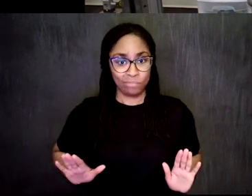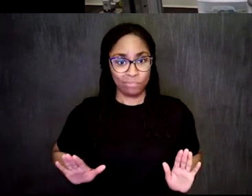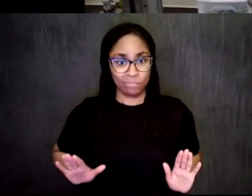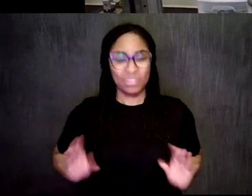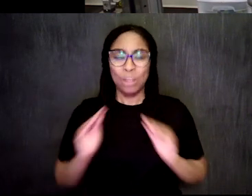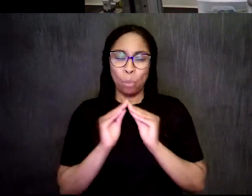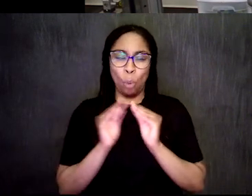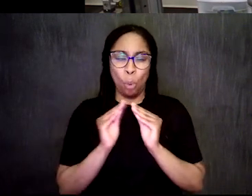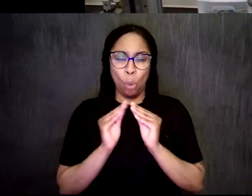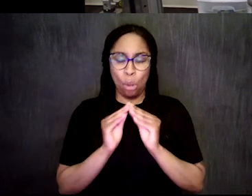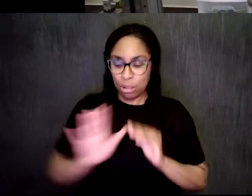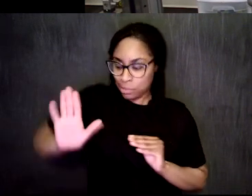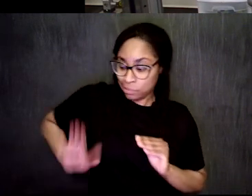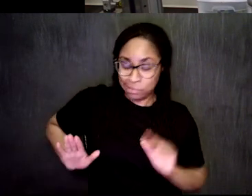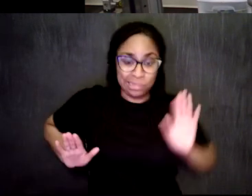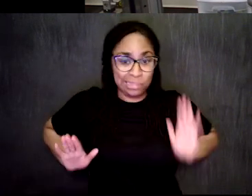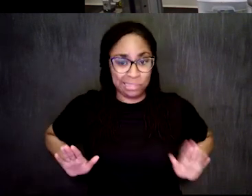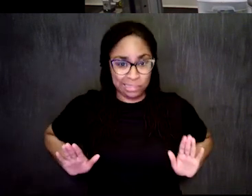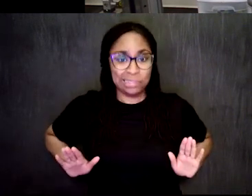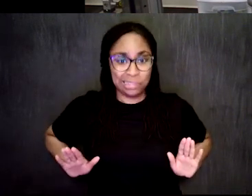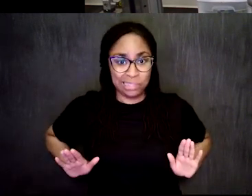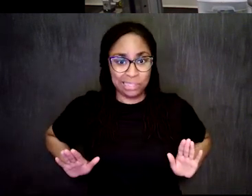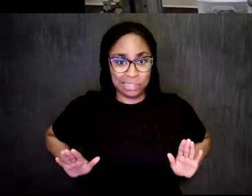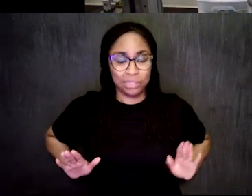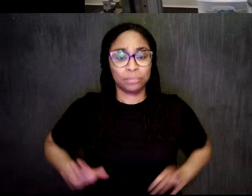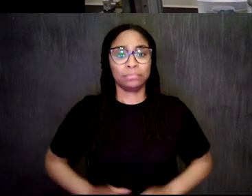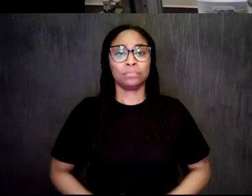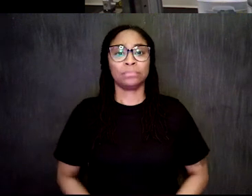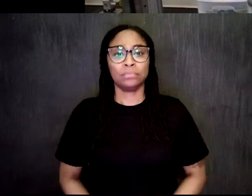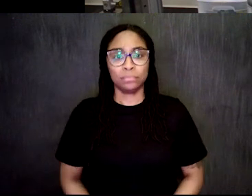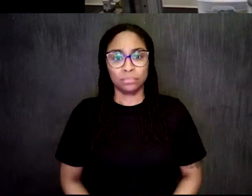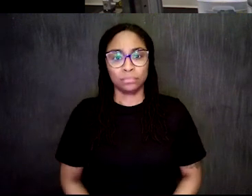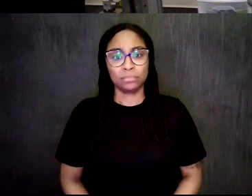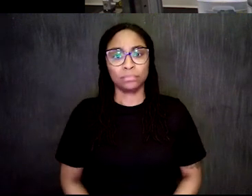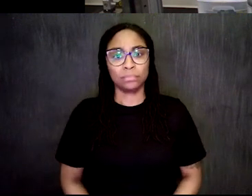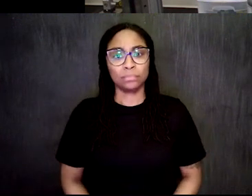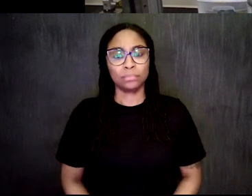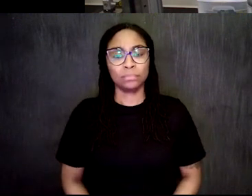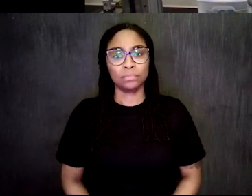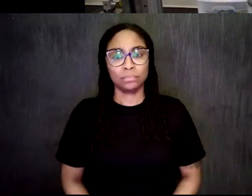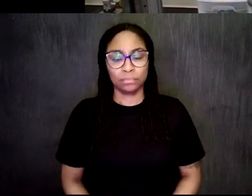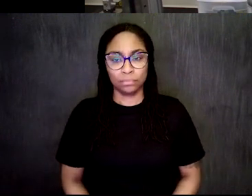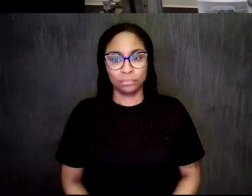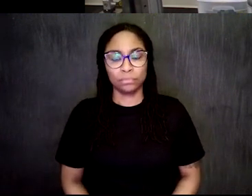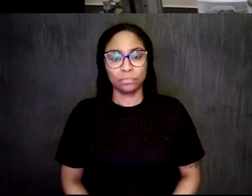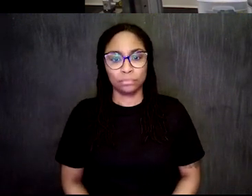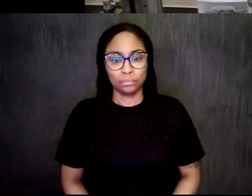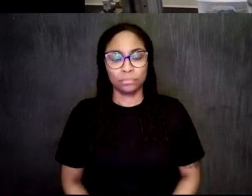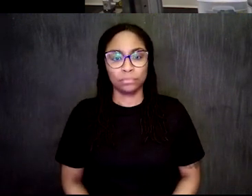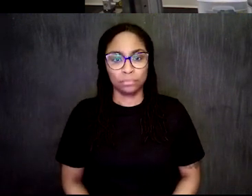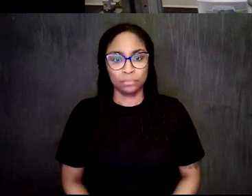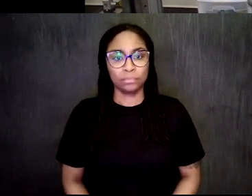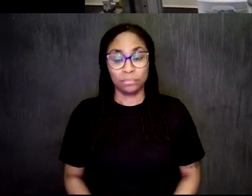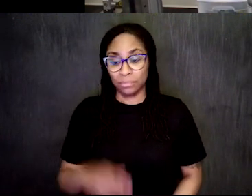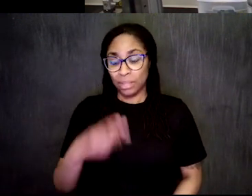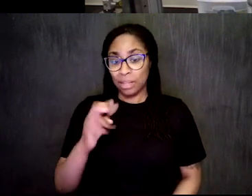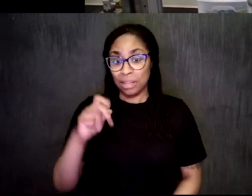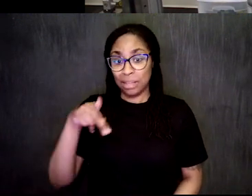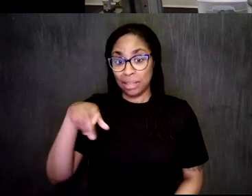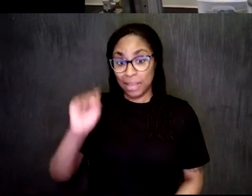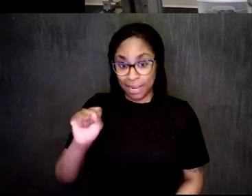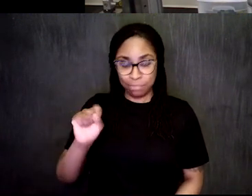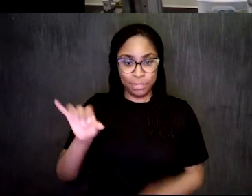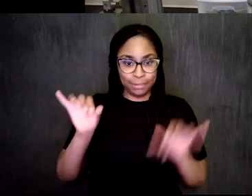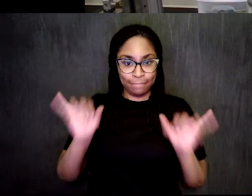my hands to the side, which is going to be a little bit more difficult to do. And I'm going to press up through my hands. Again, keeping